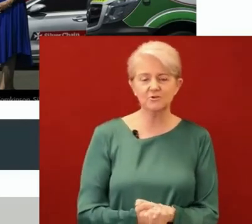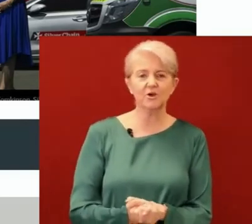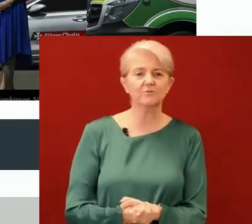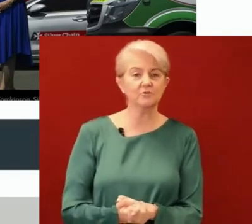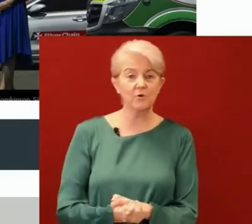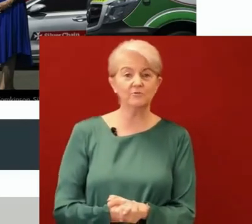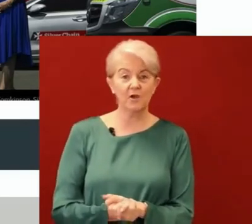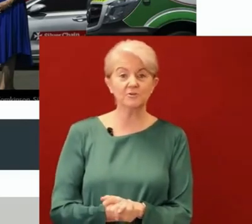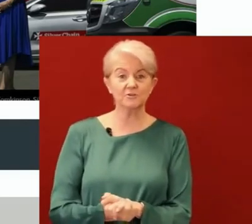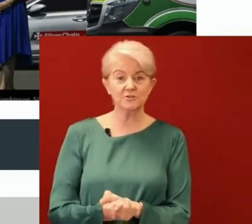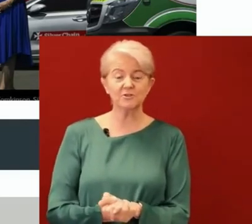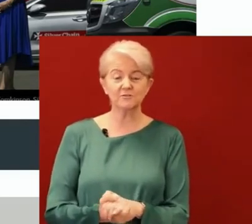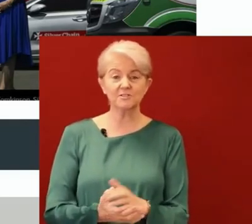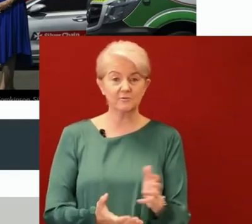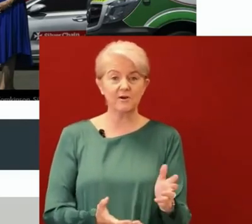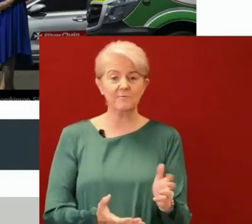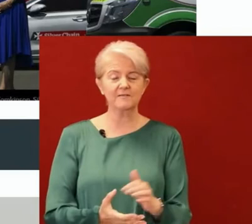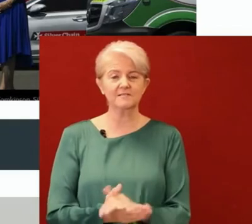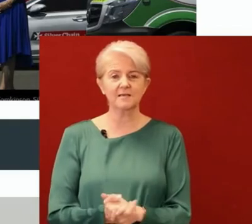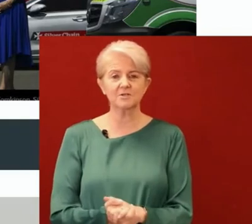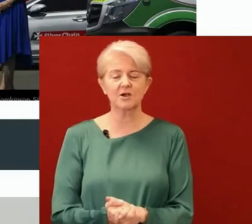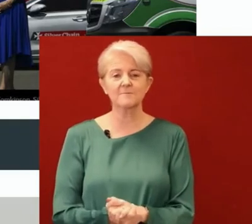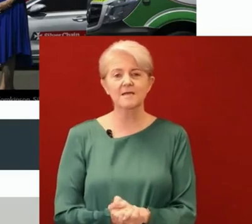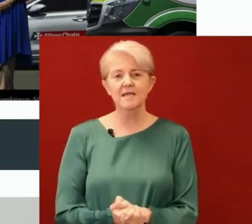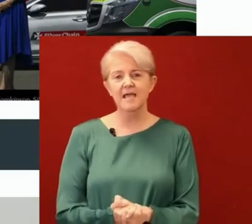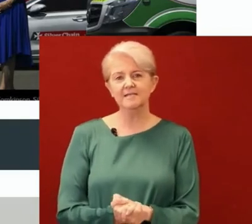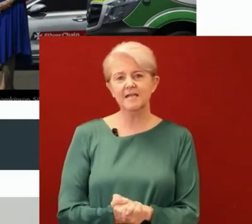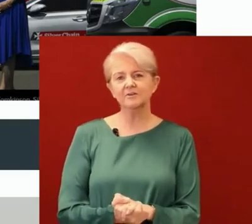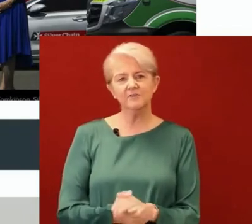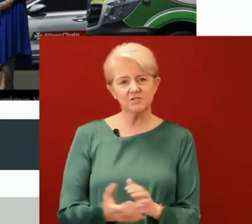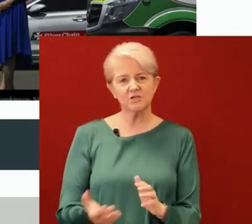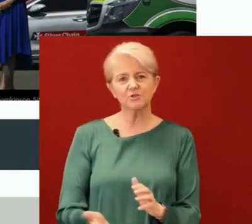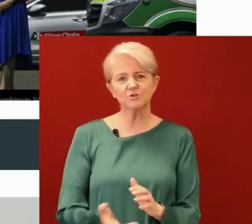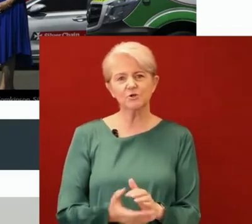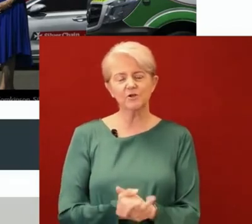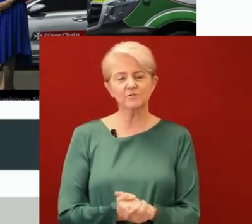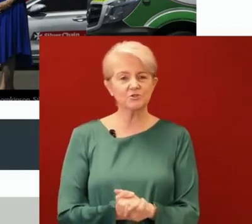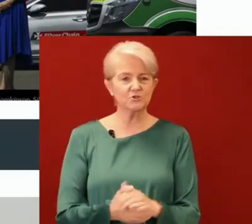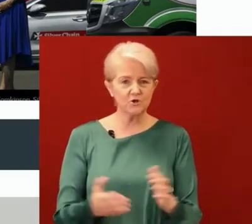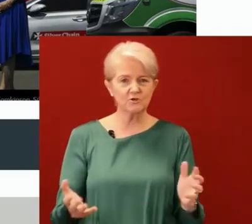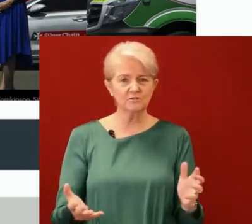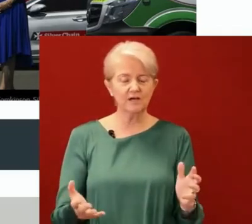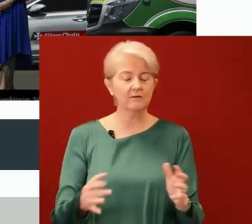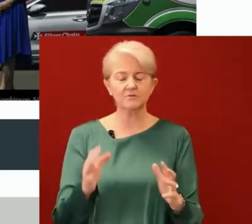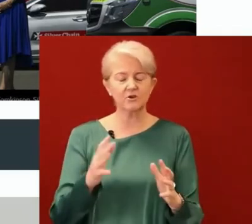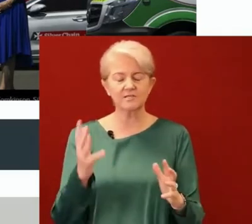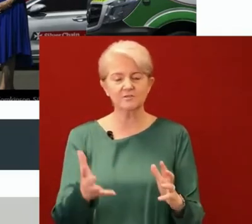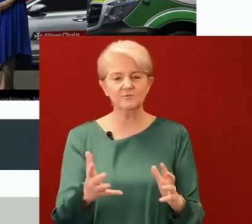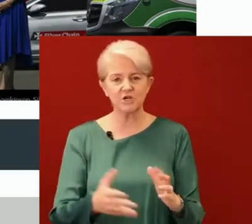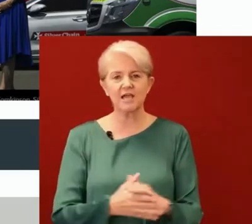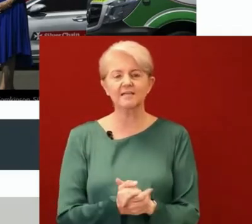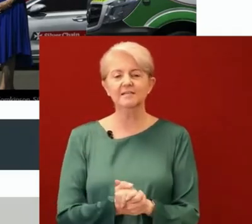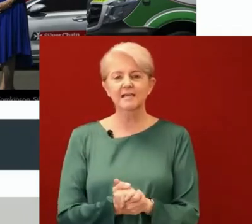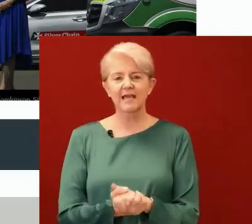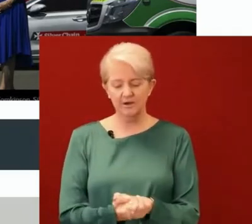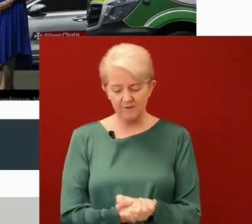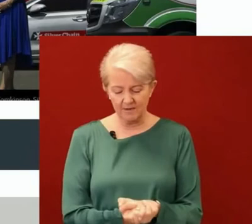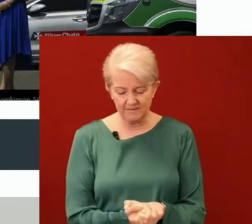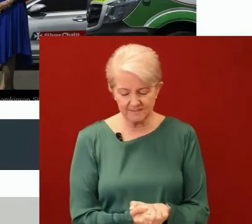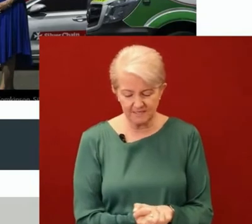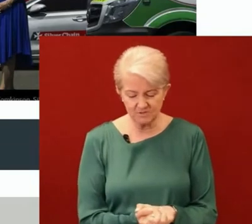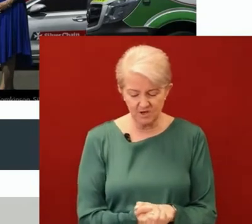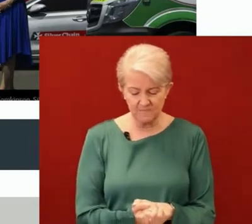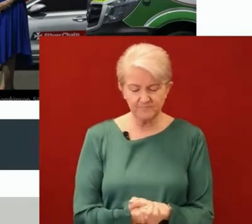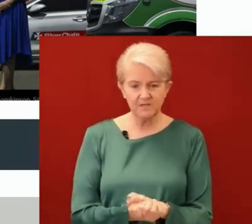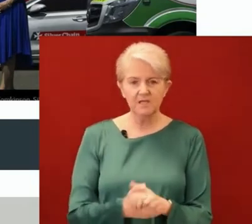Tomkinson, who took over the Royal Flying Doctor Service at around about the same time, and Dale Fisher, who took over Silver Chain at around